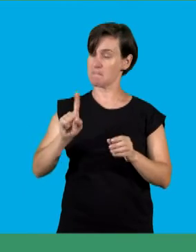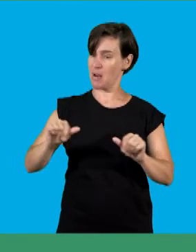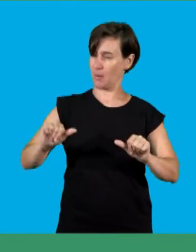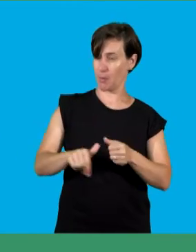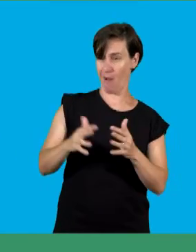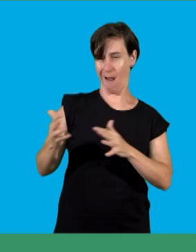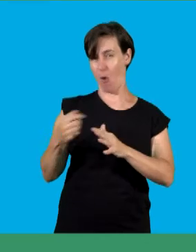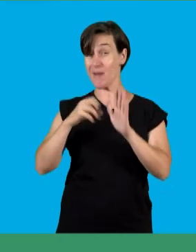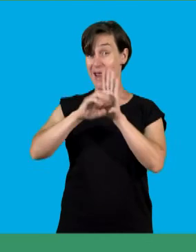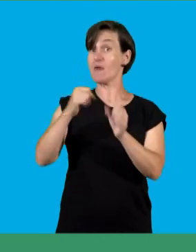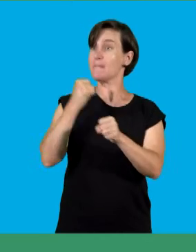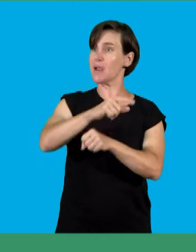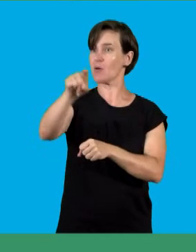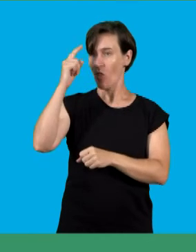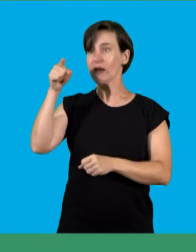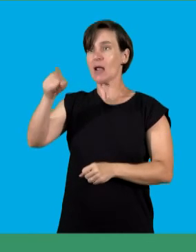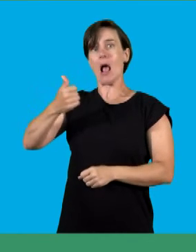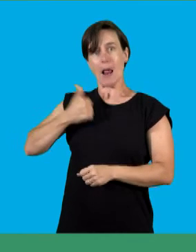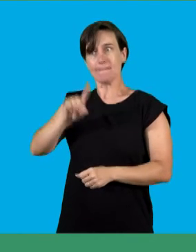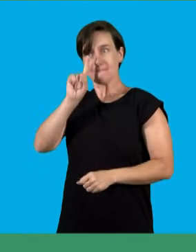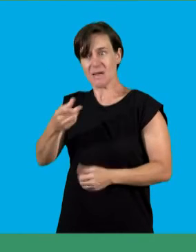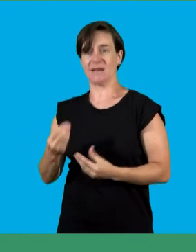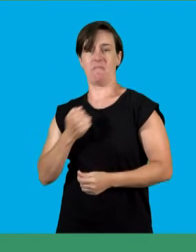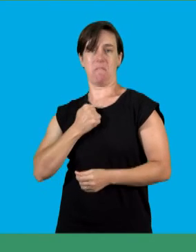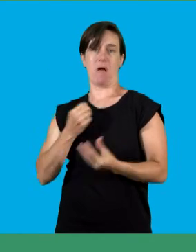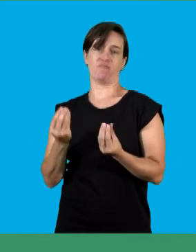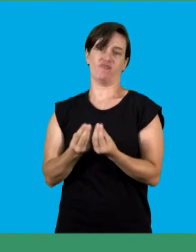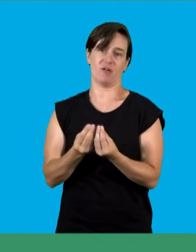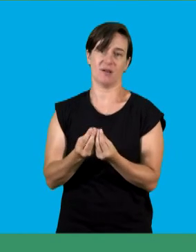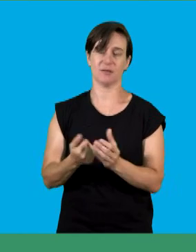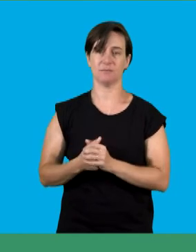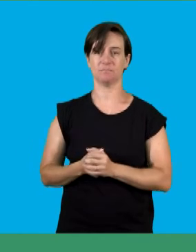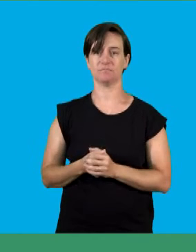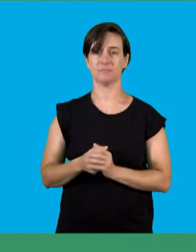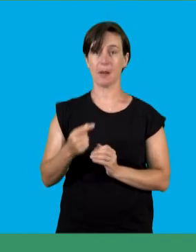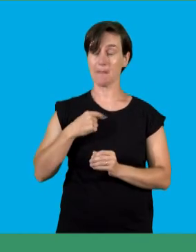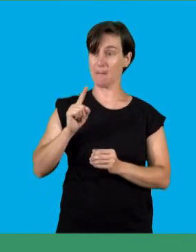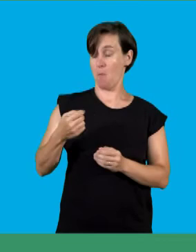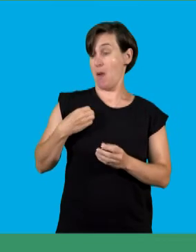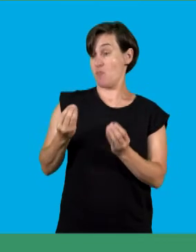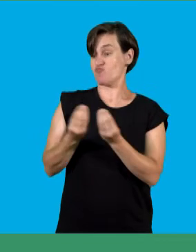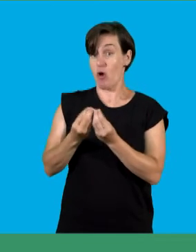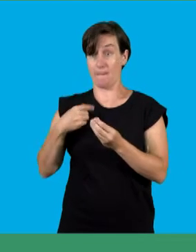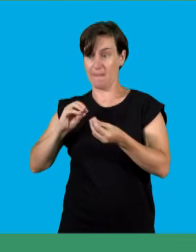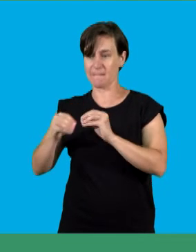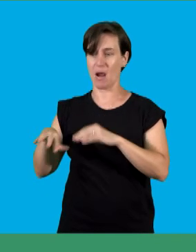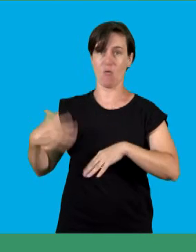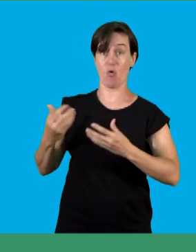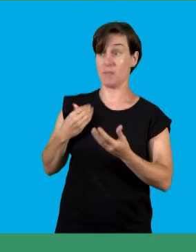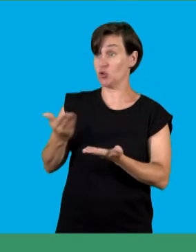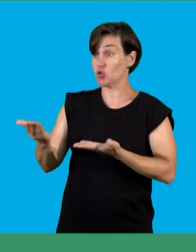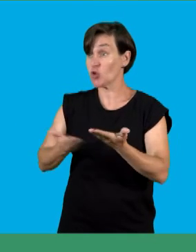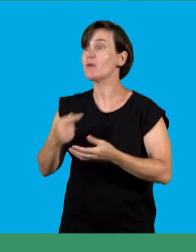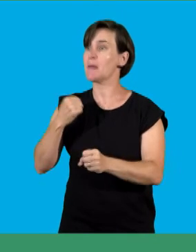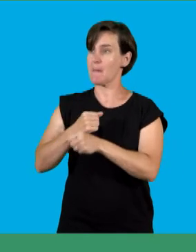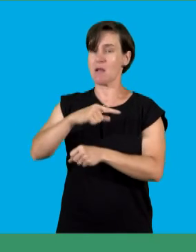marketing campaigns. Make it to be attractive. Make your product or make your service to be attractive to your potential